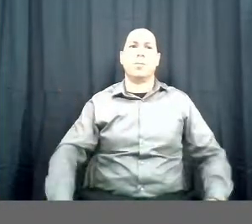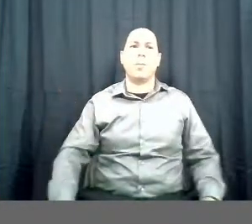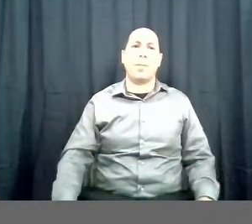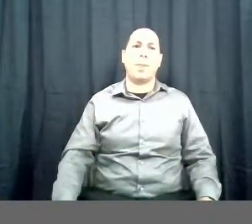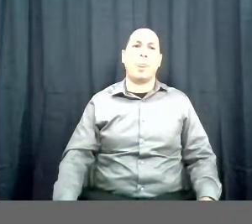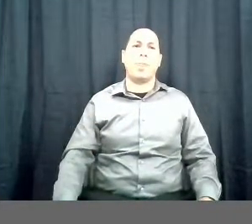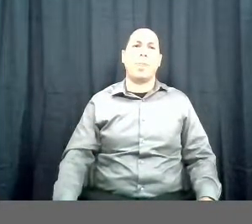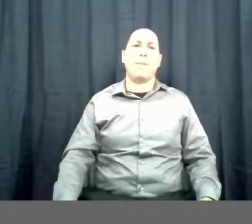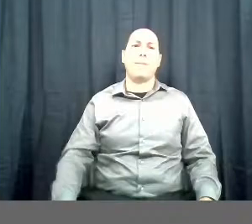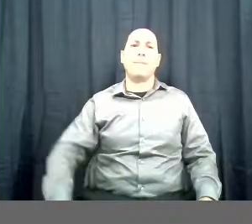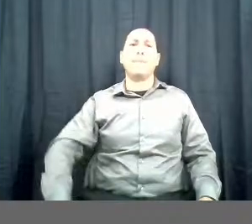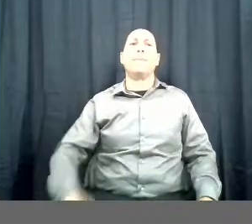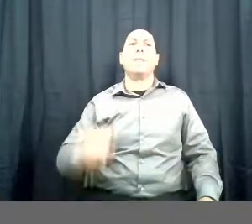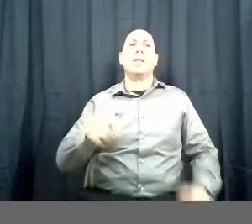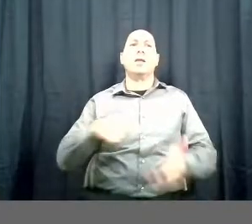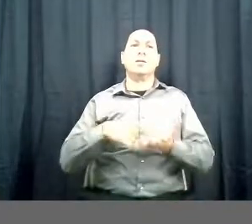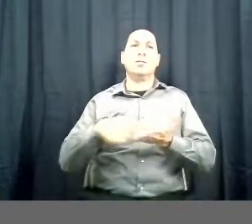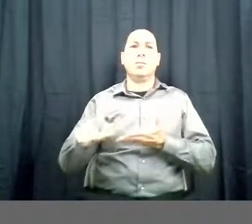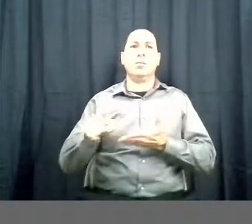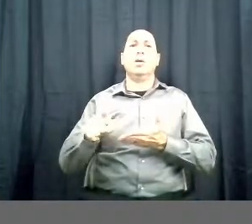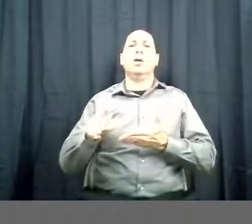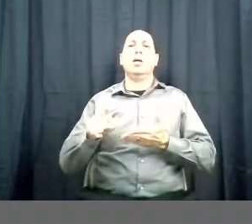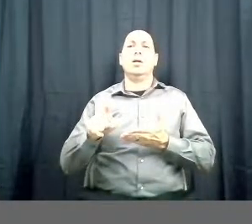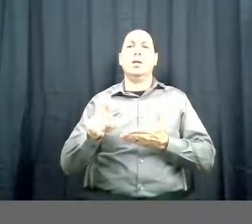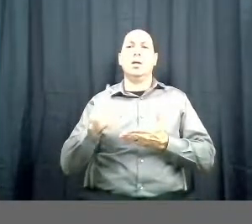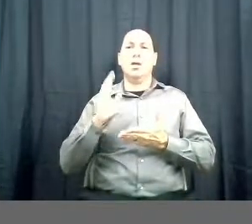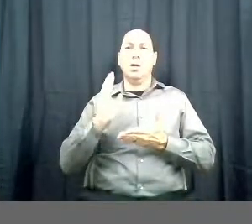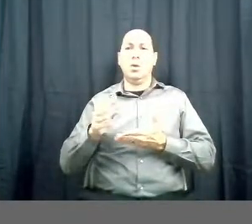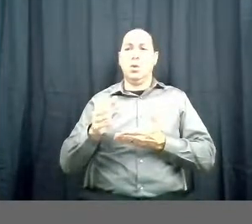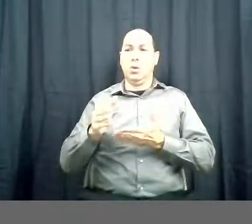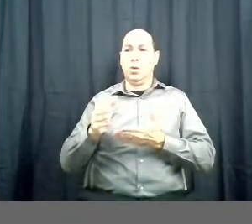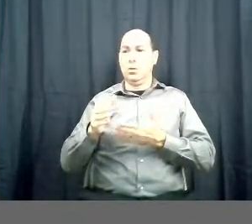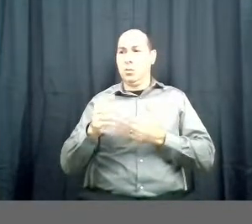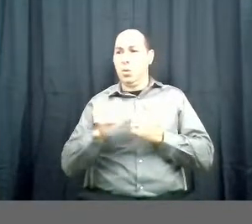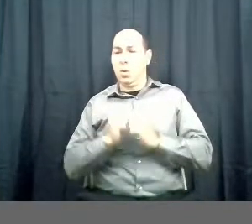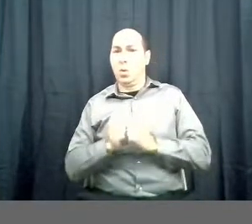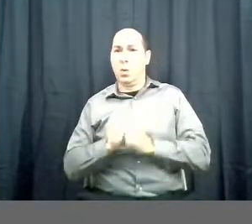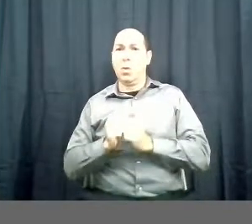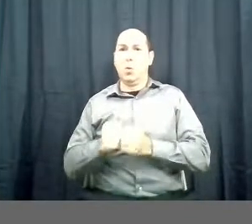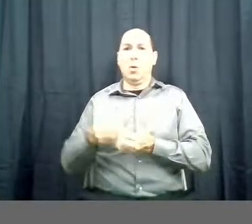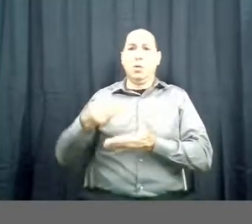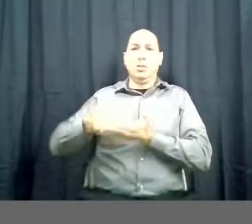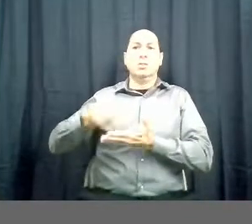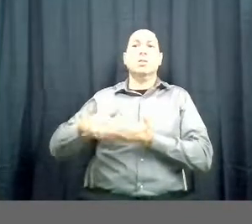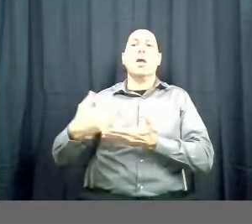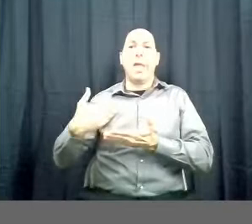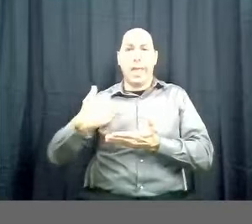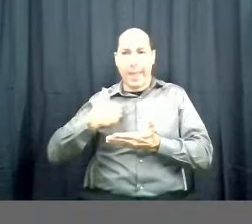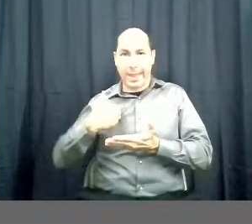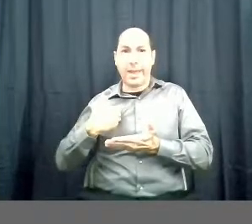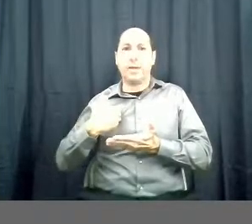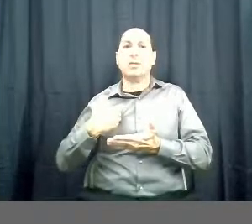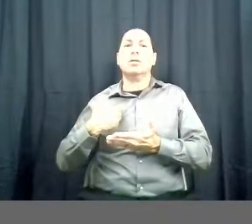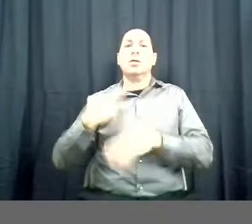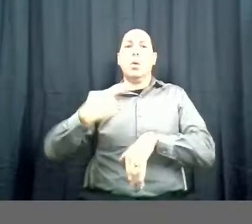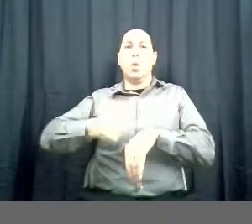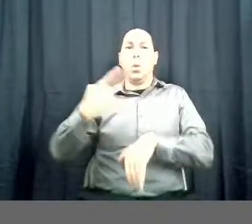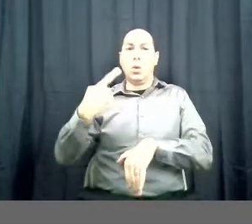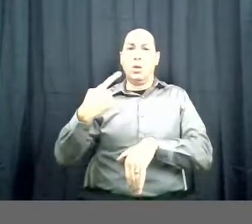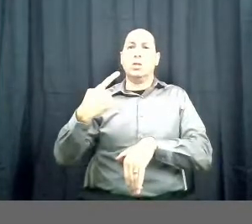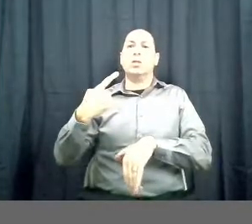This payment will be made from PRASA's cash on hand, given that it is a one-time payment to resolve the